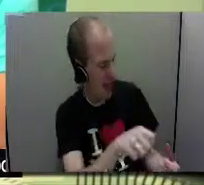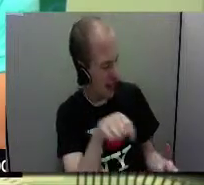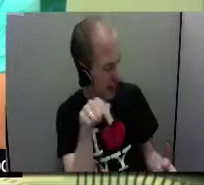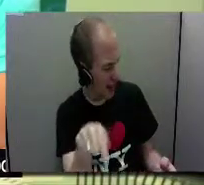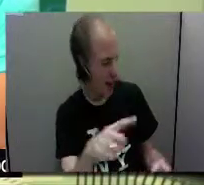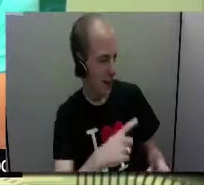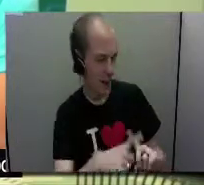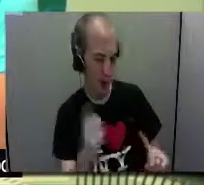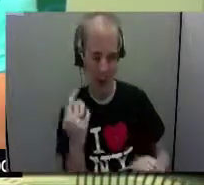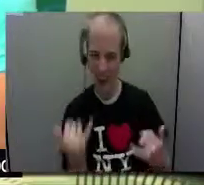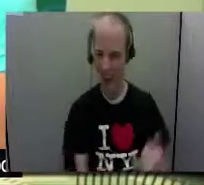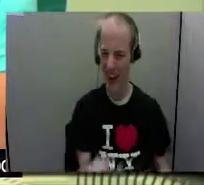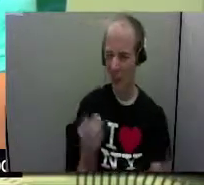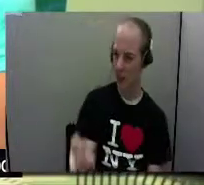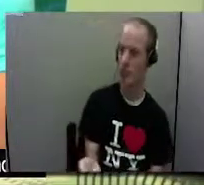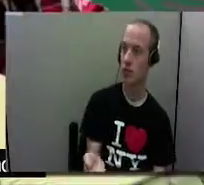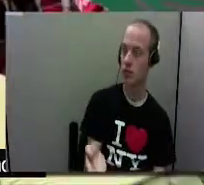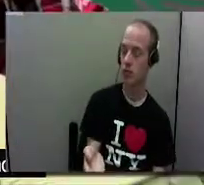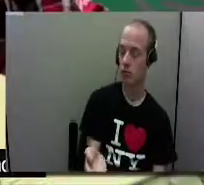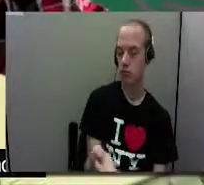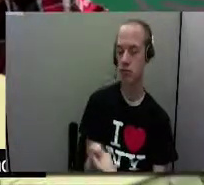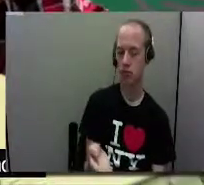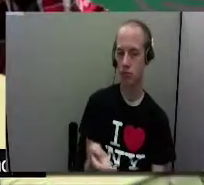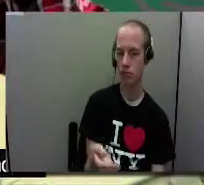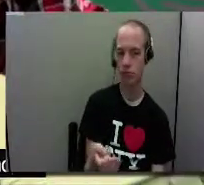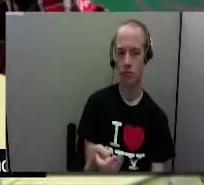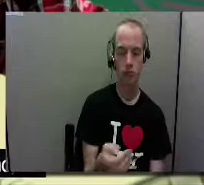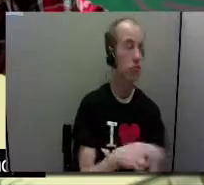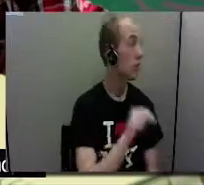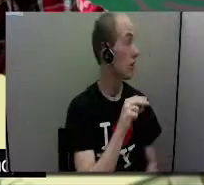now this is just a footstool. No.